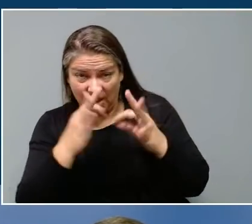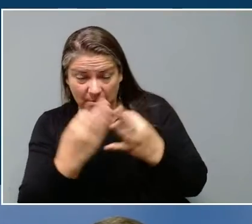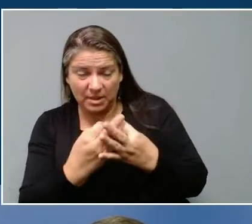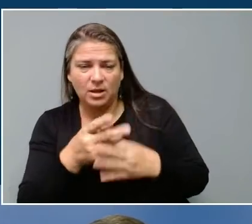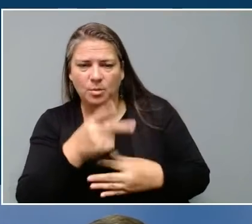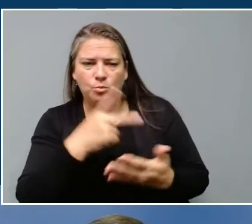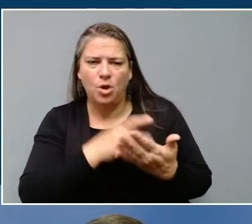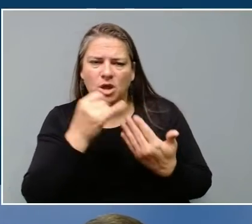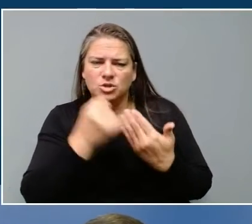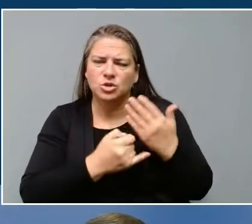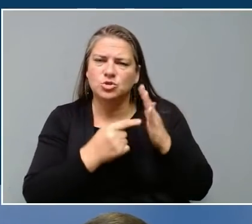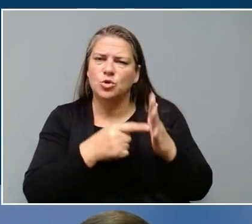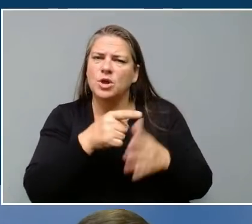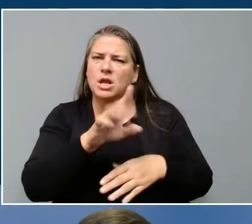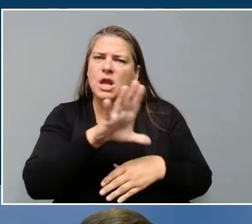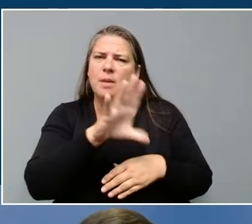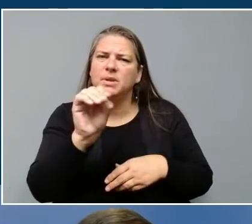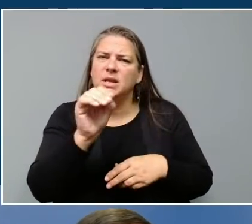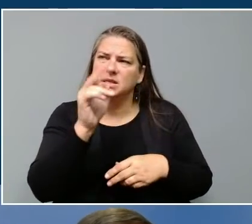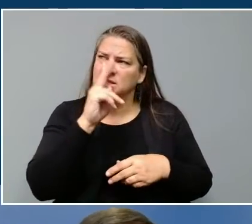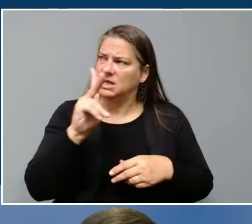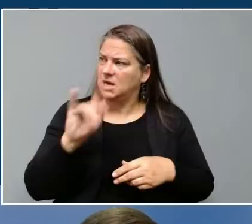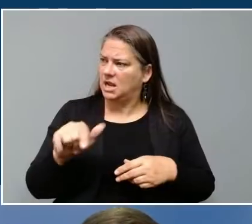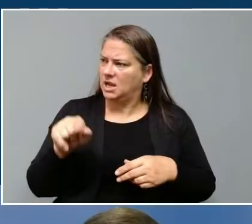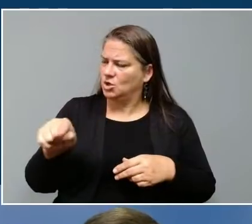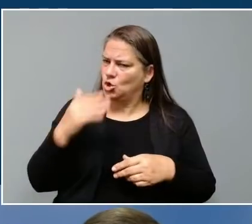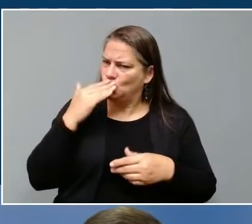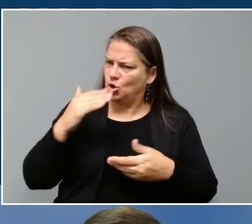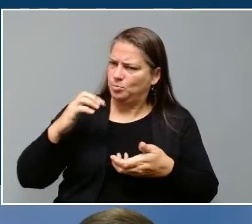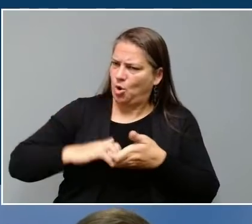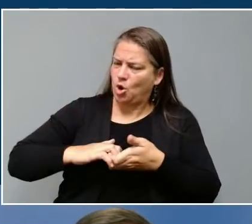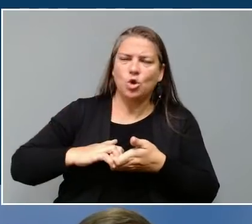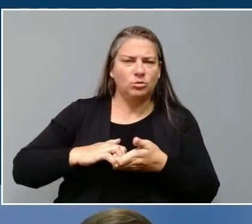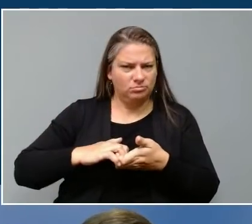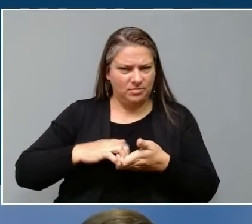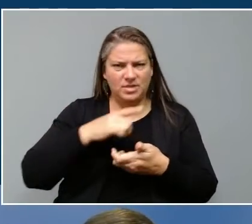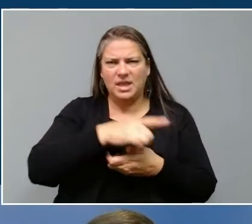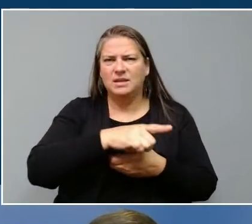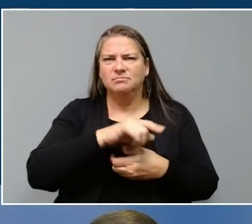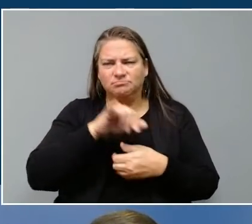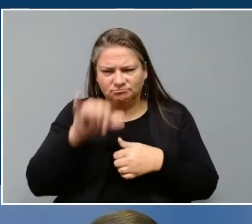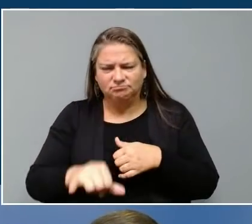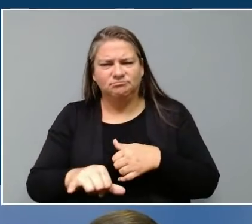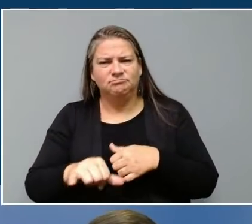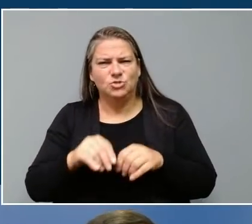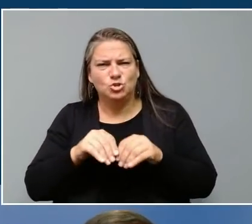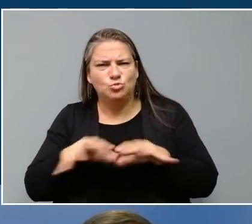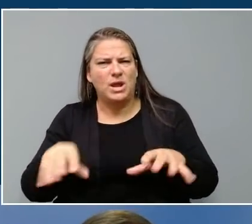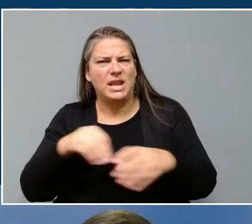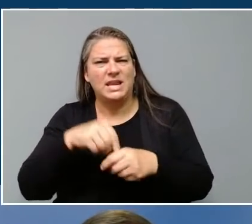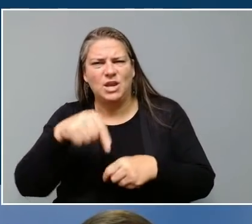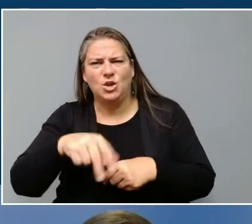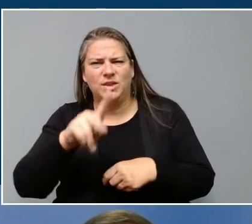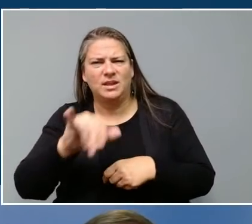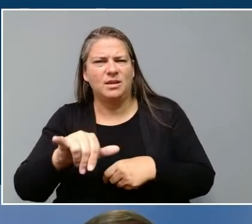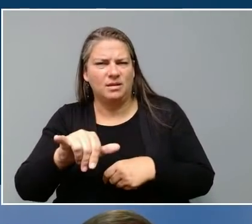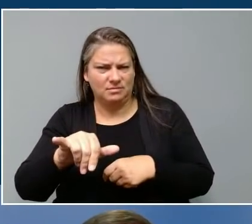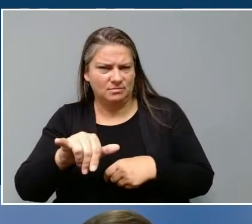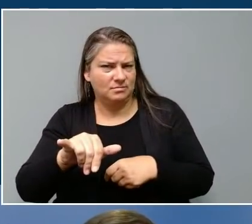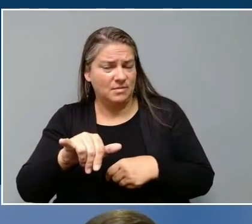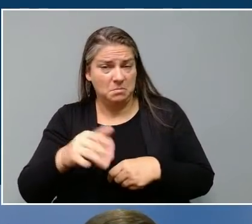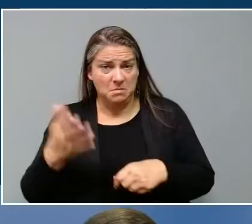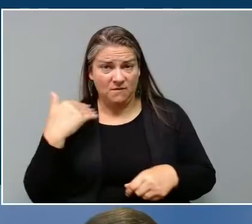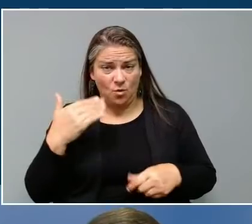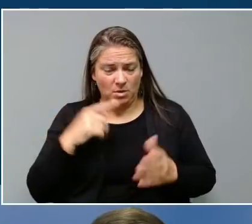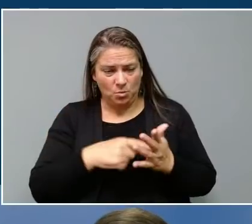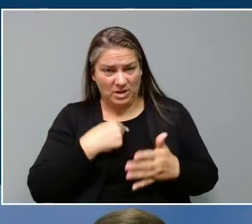the companies see Kentucky as a great long-term partner, and they continue to be spread throughout the Commonwealth. Well, in the past, we'd sometimes see a